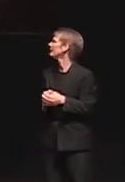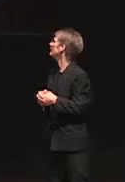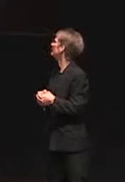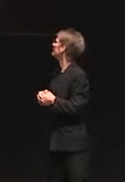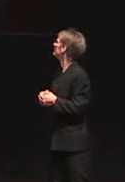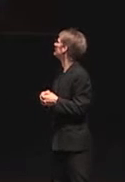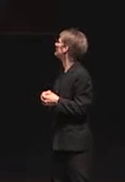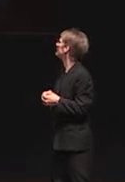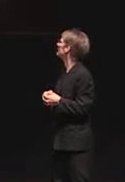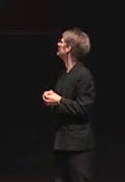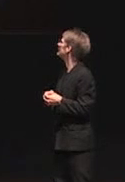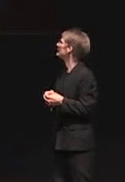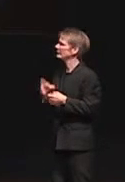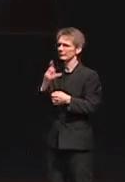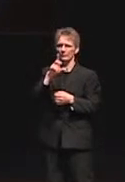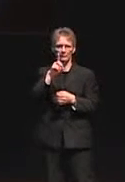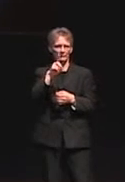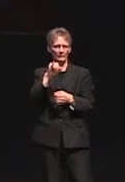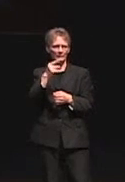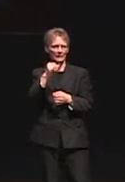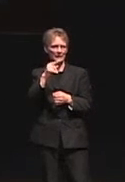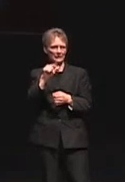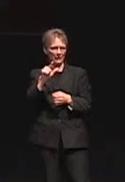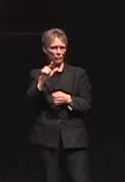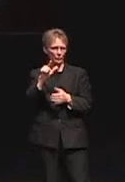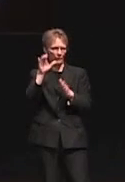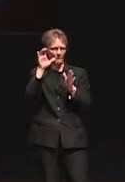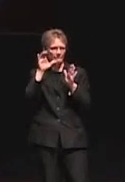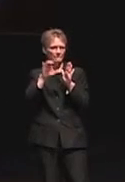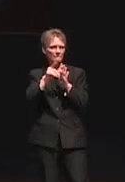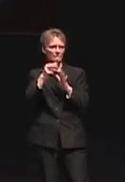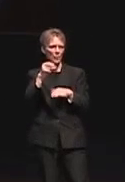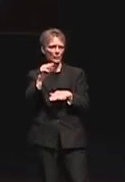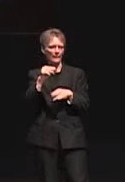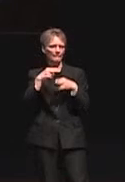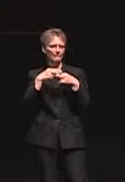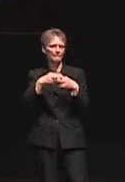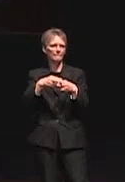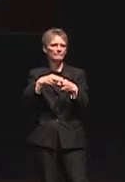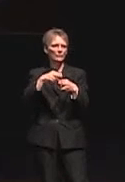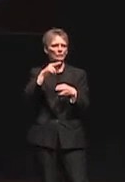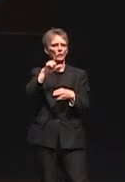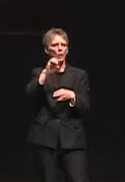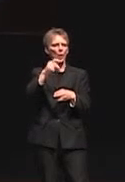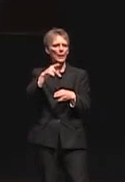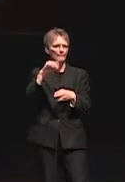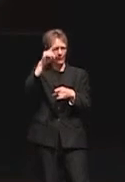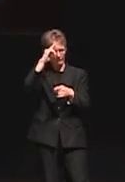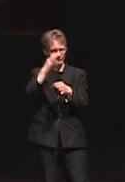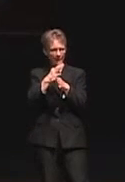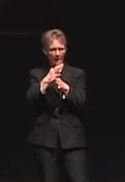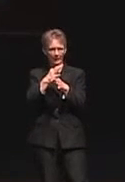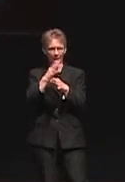This is digital photogram. Okay, this is one of my favorites. This is called Leap of Faith. Has a lot of different meanings. The figure